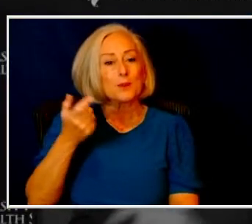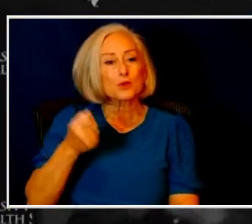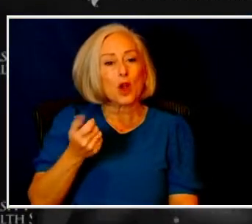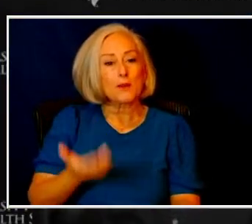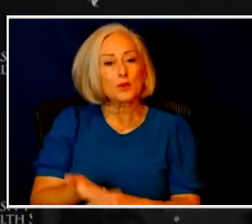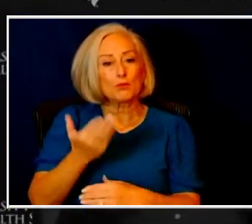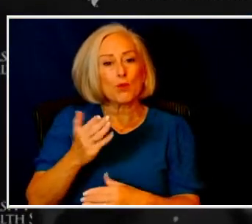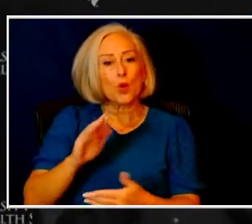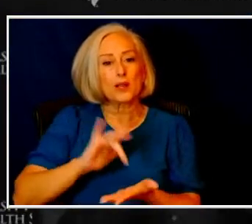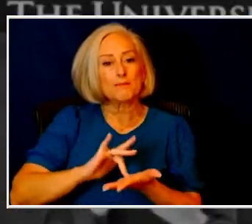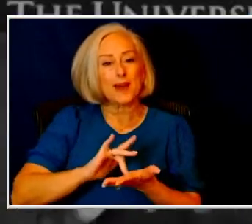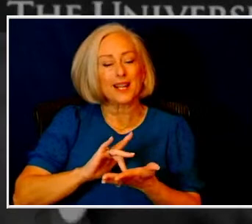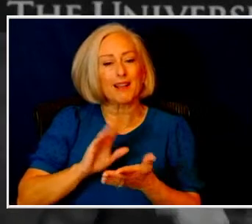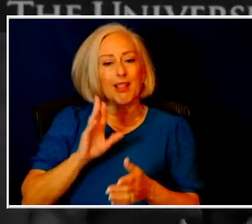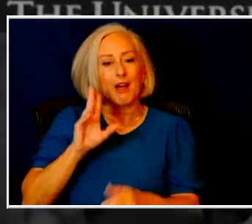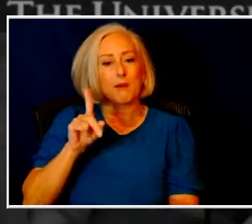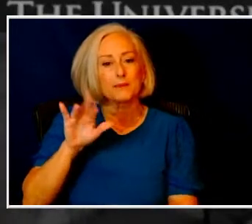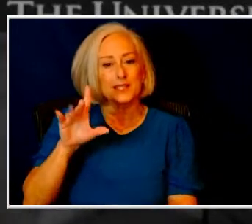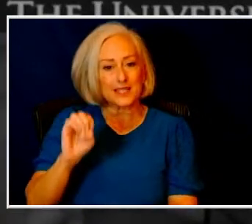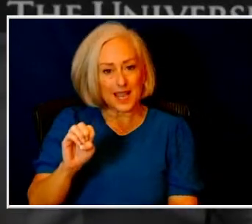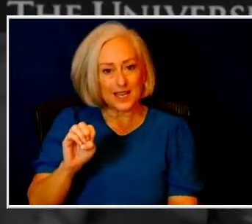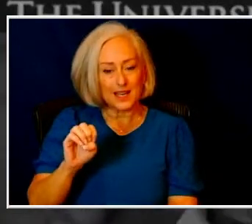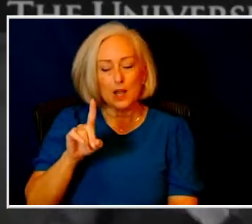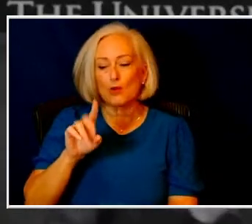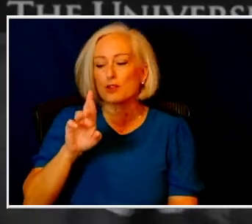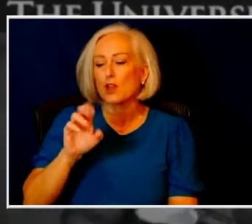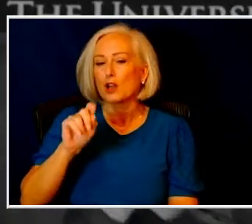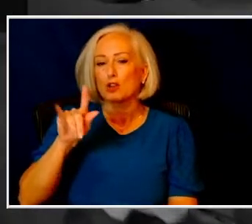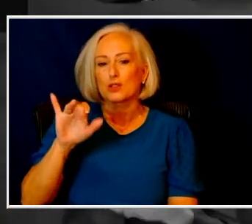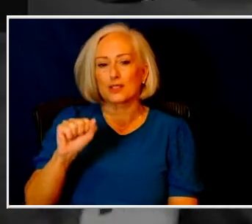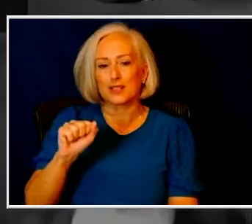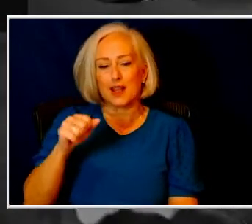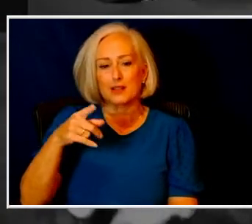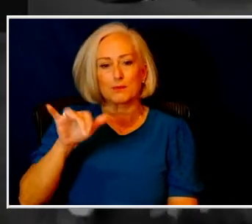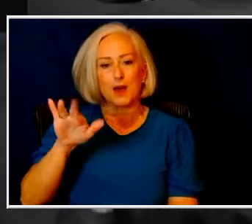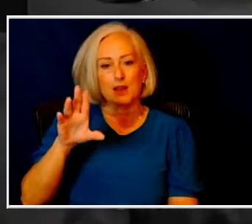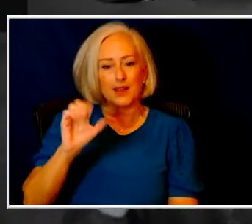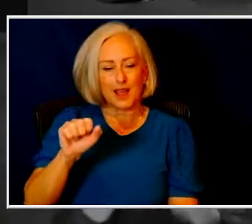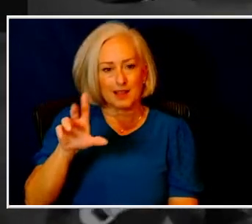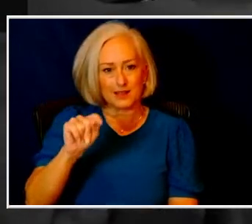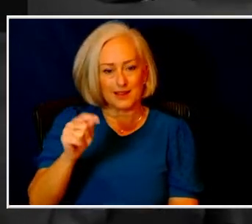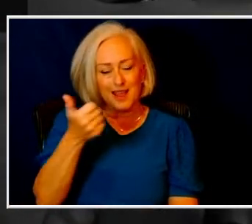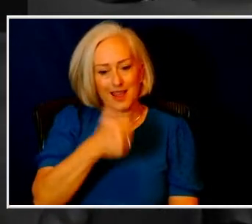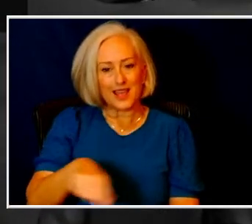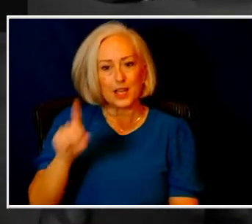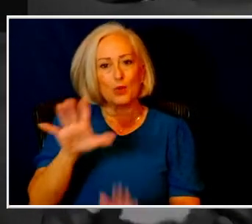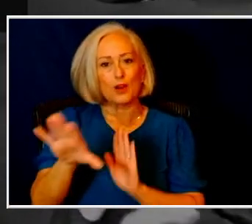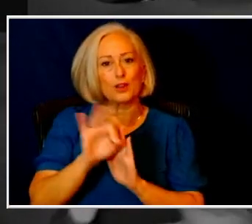Mics with Dr. Stites podcasts. Now, everywhere podcasts are available.